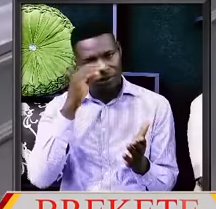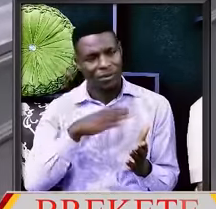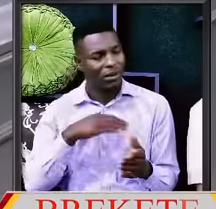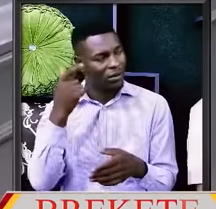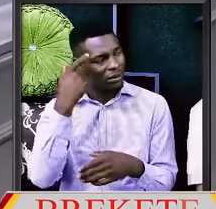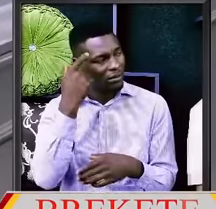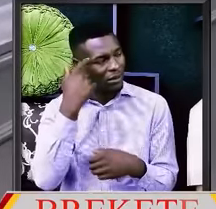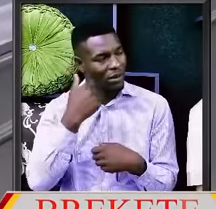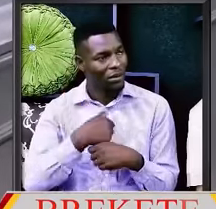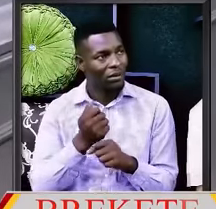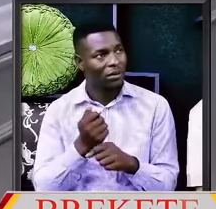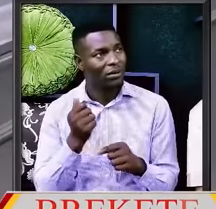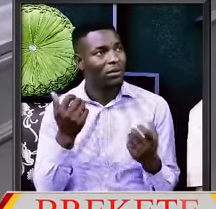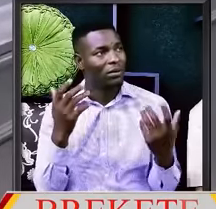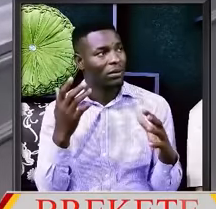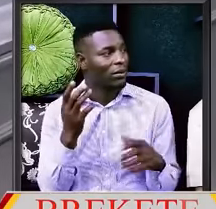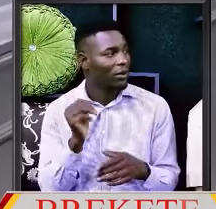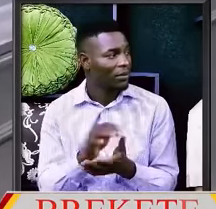Yes.